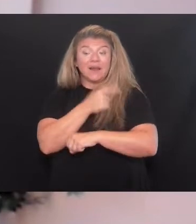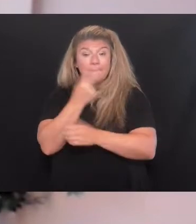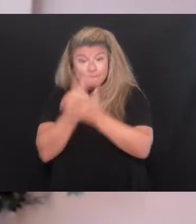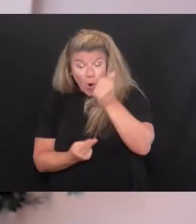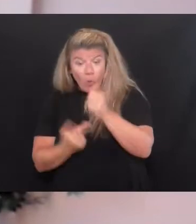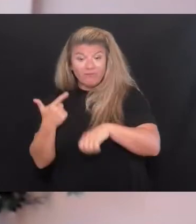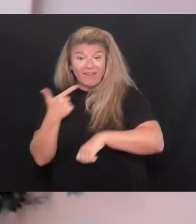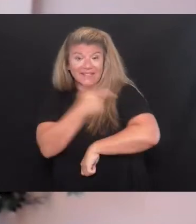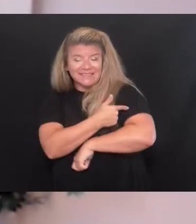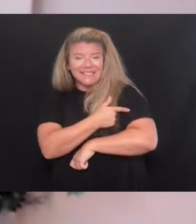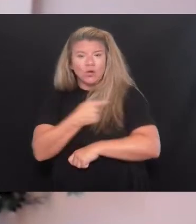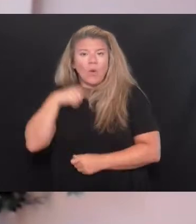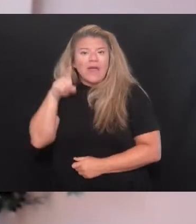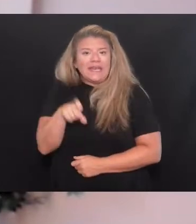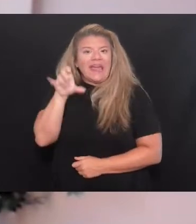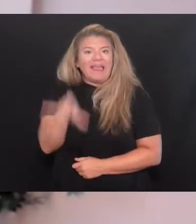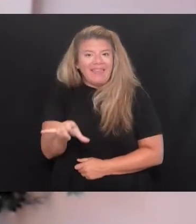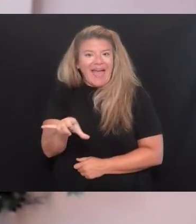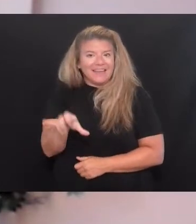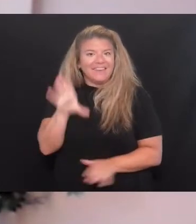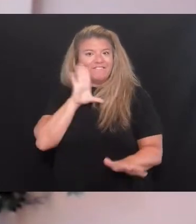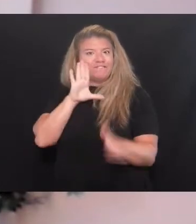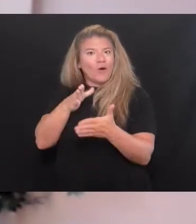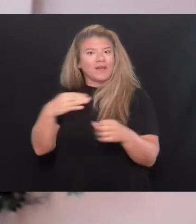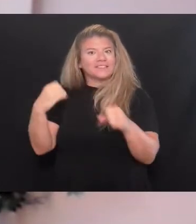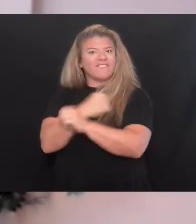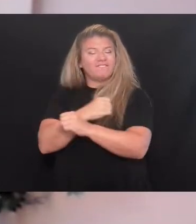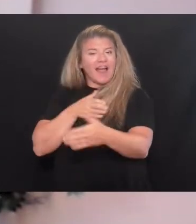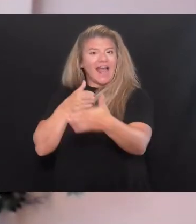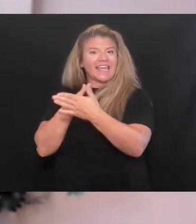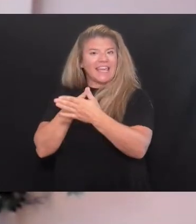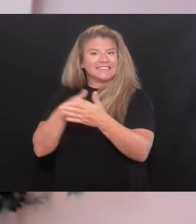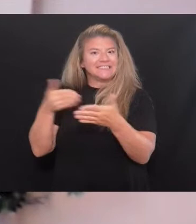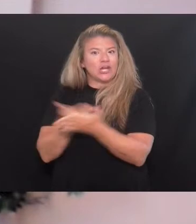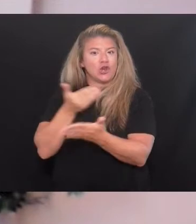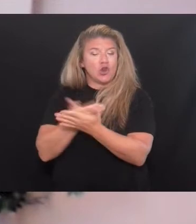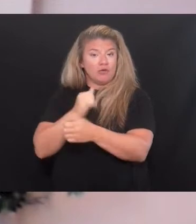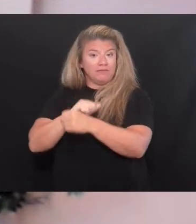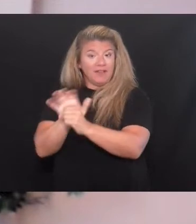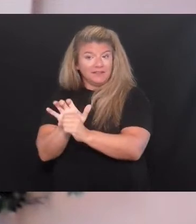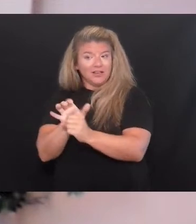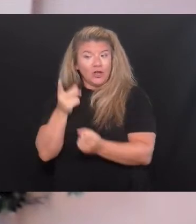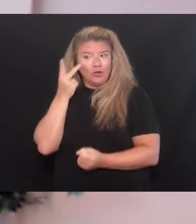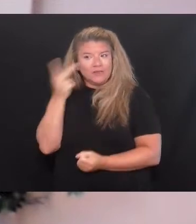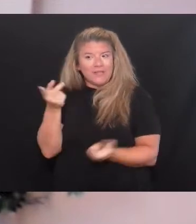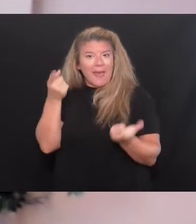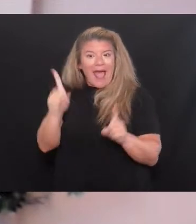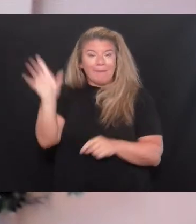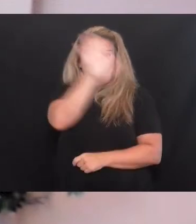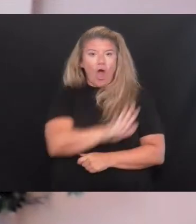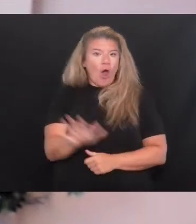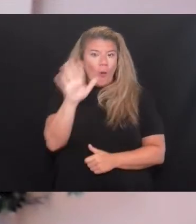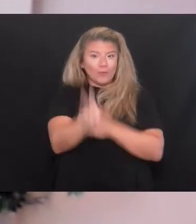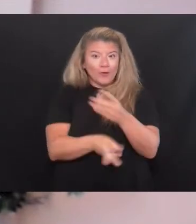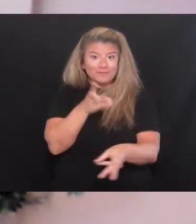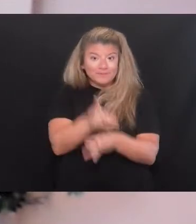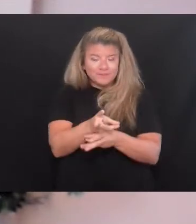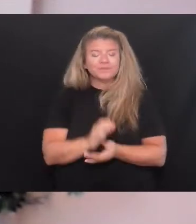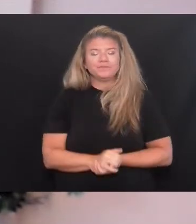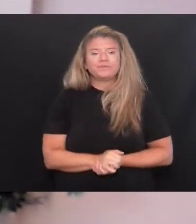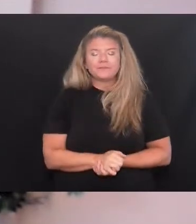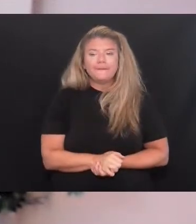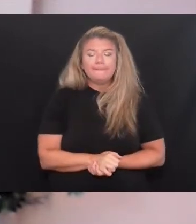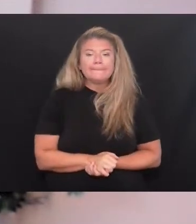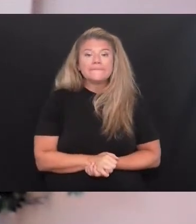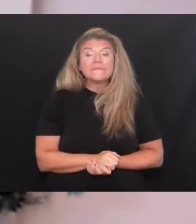what we really need to focus on. And that's true in West Virginia as well as the United Kingdom and other parts of the world. In parts of the world that